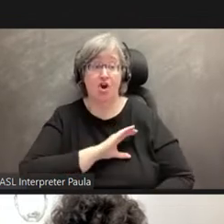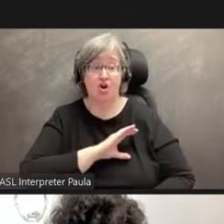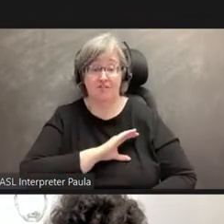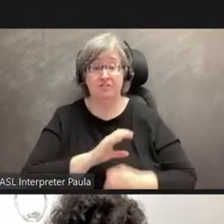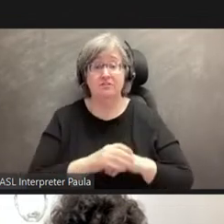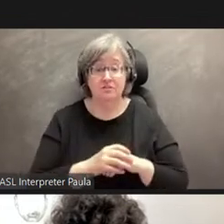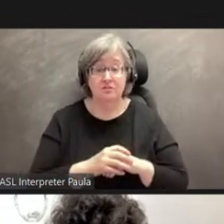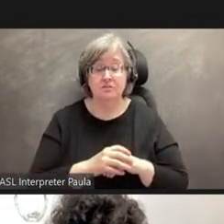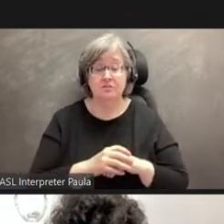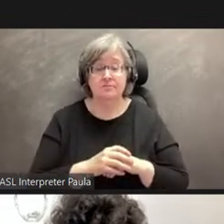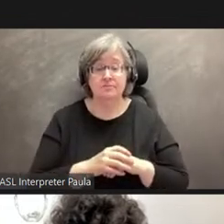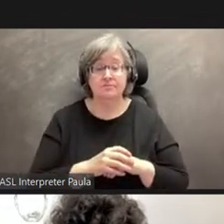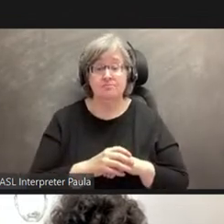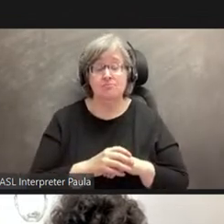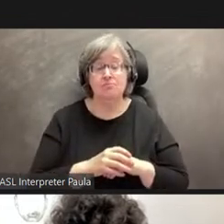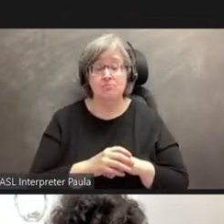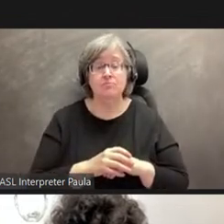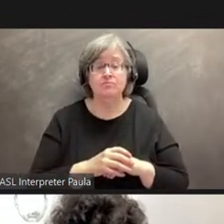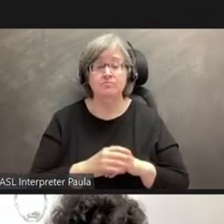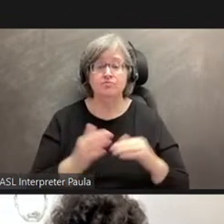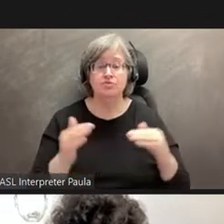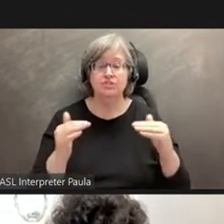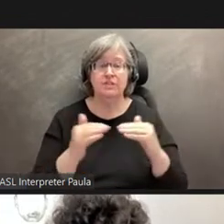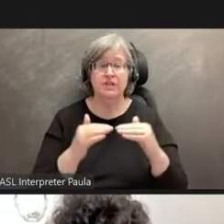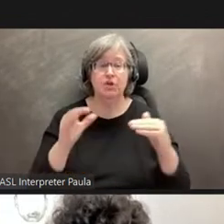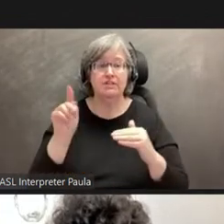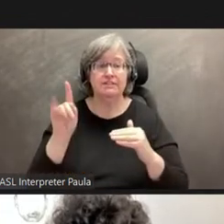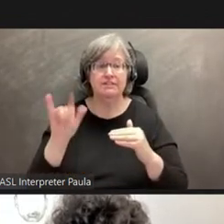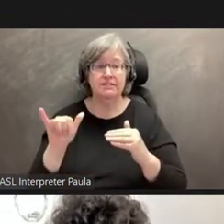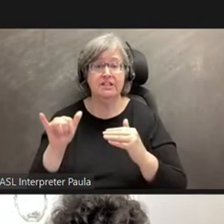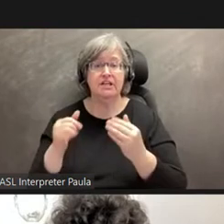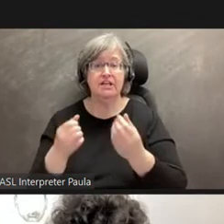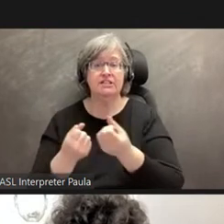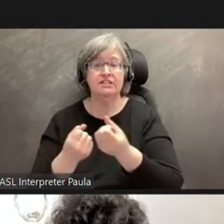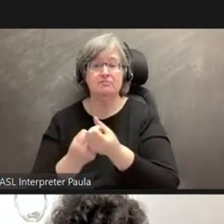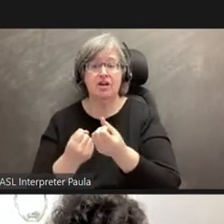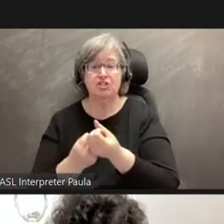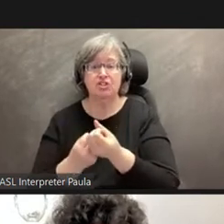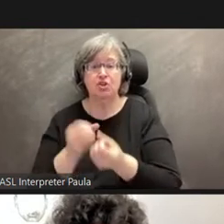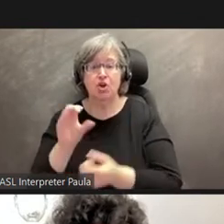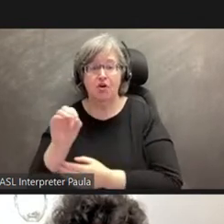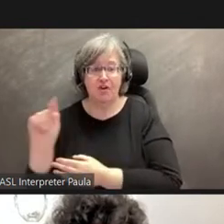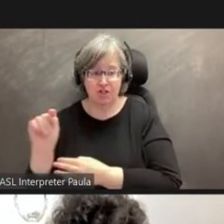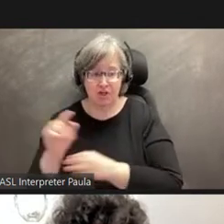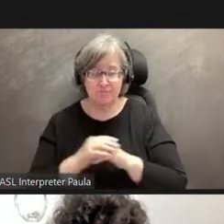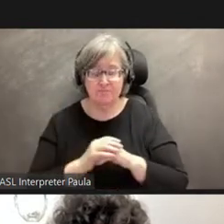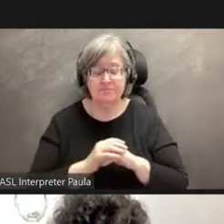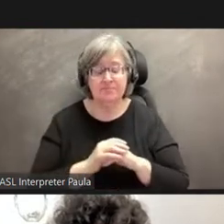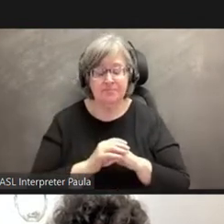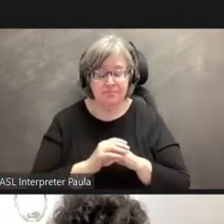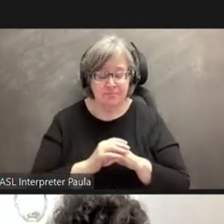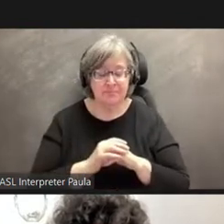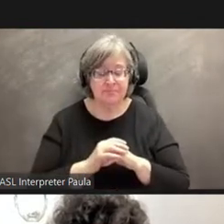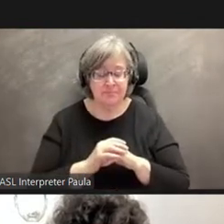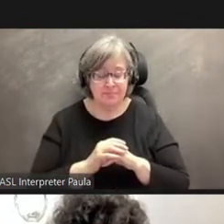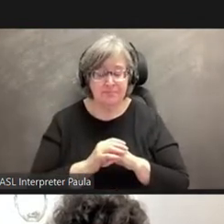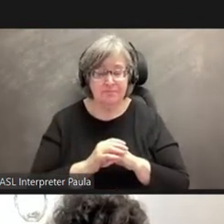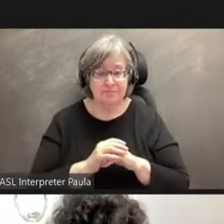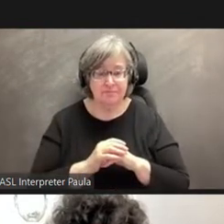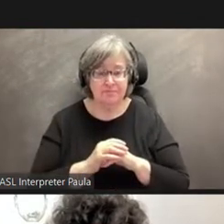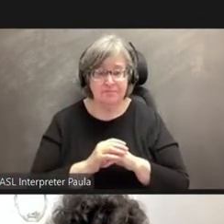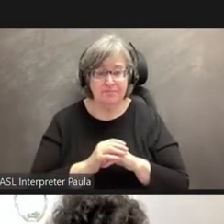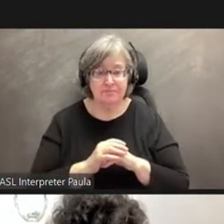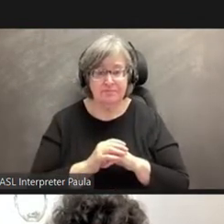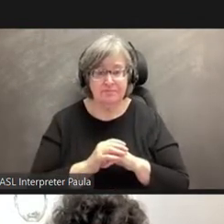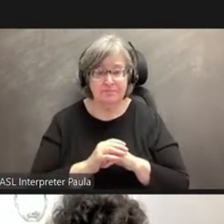it comparable to the city sponsored overtime. So in doing so, we went from